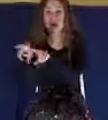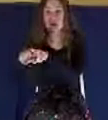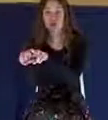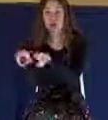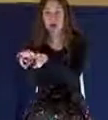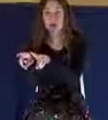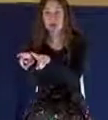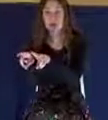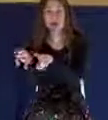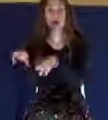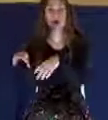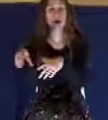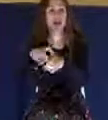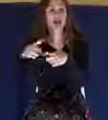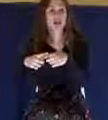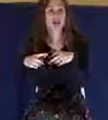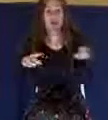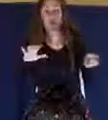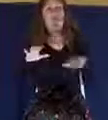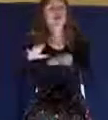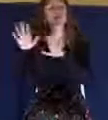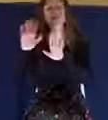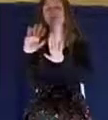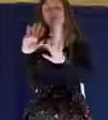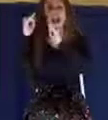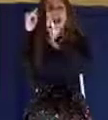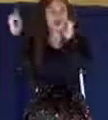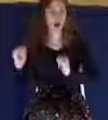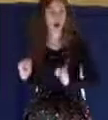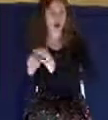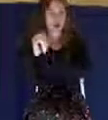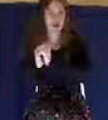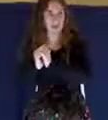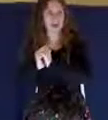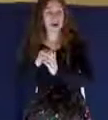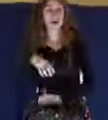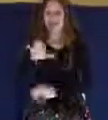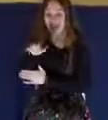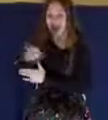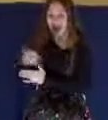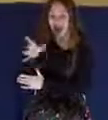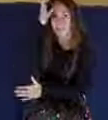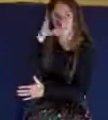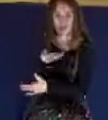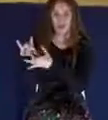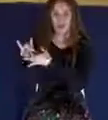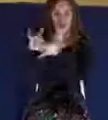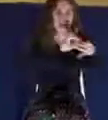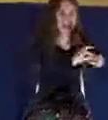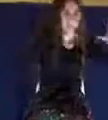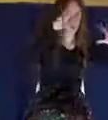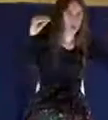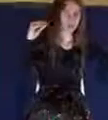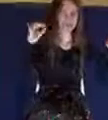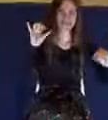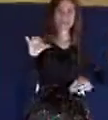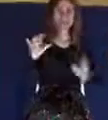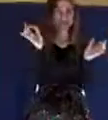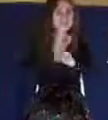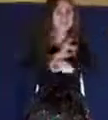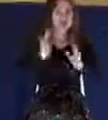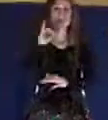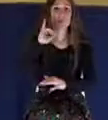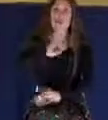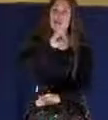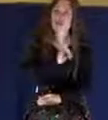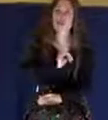generation removed from Moses, his grandson is leading them into idolatry. Morality is turned upside down. Israel has become